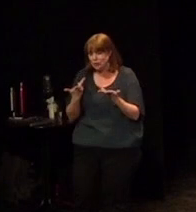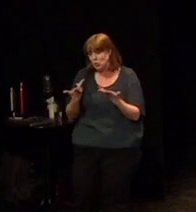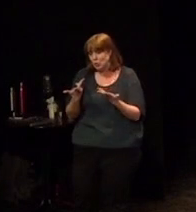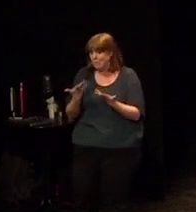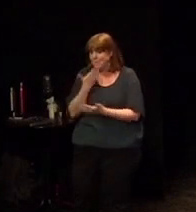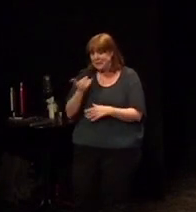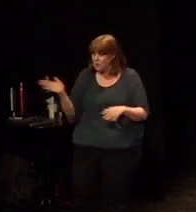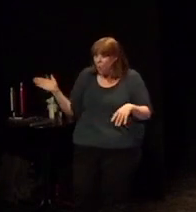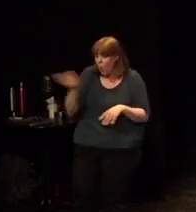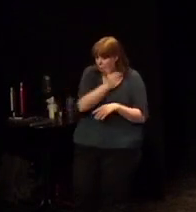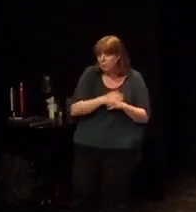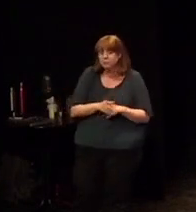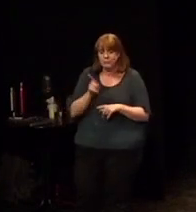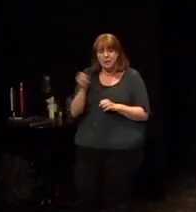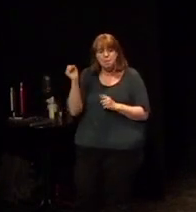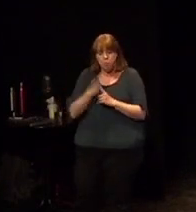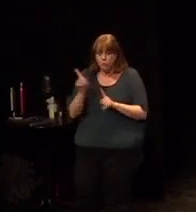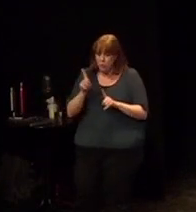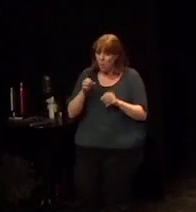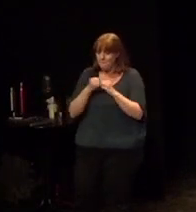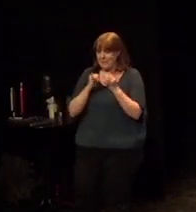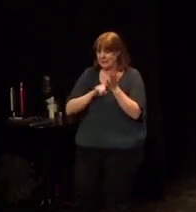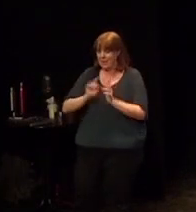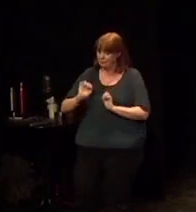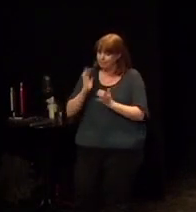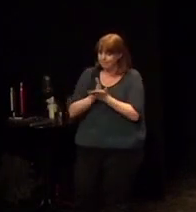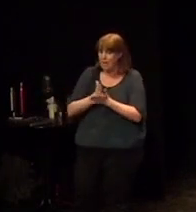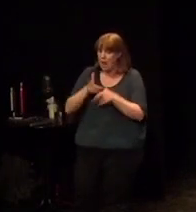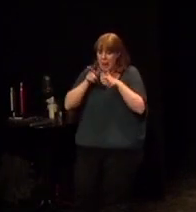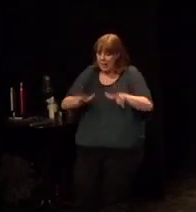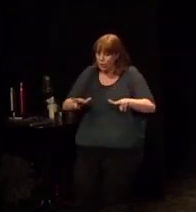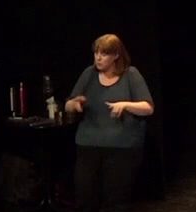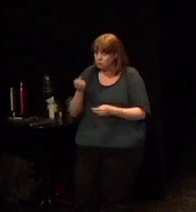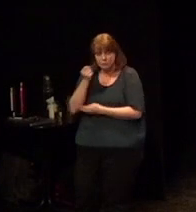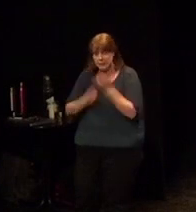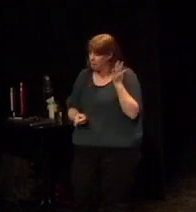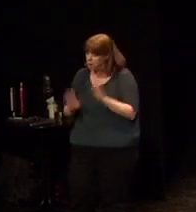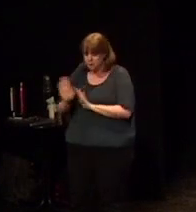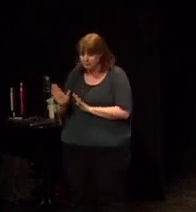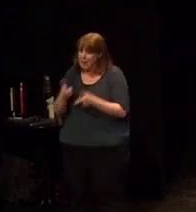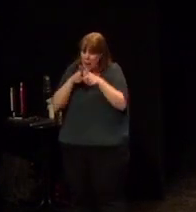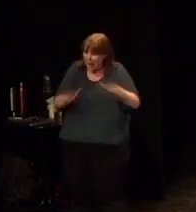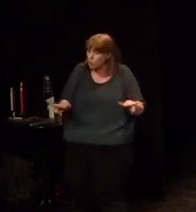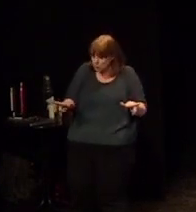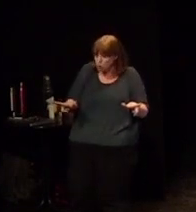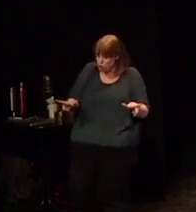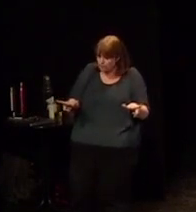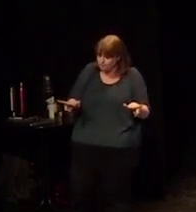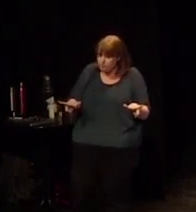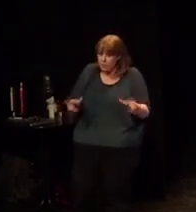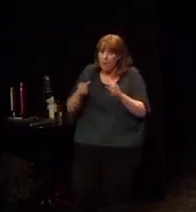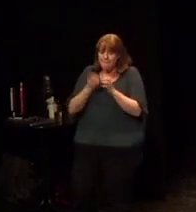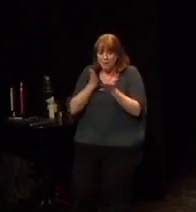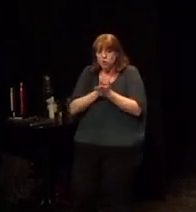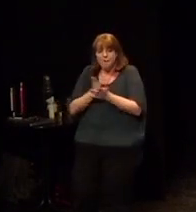but what's important is being there with a language, being there with not a disability. I'm trying to make sure people do not